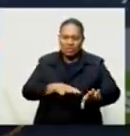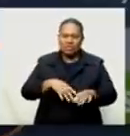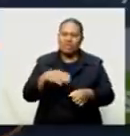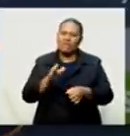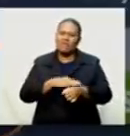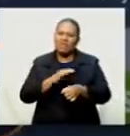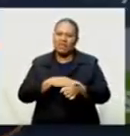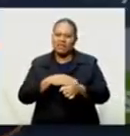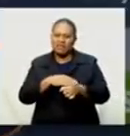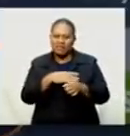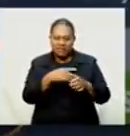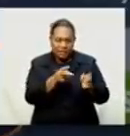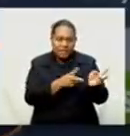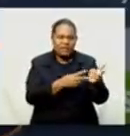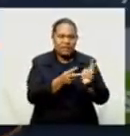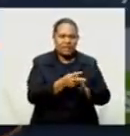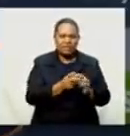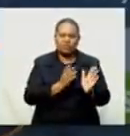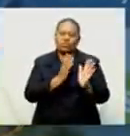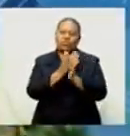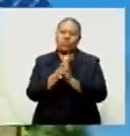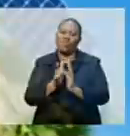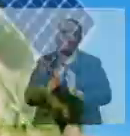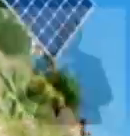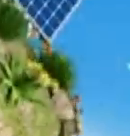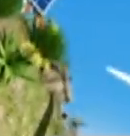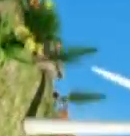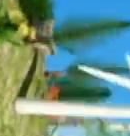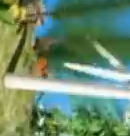into deeper waters to catch fish.